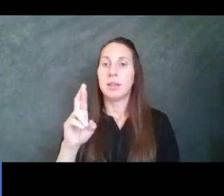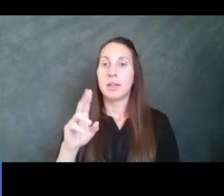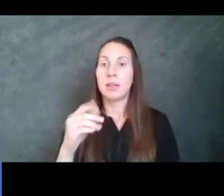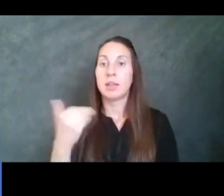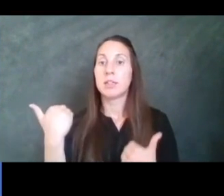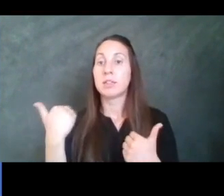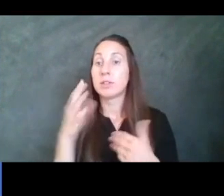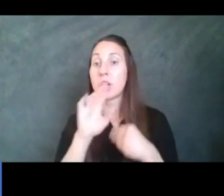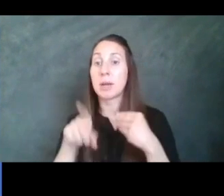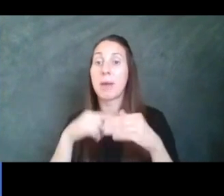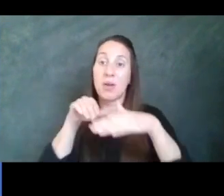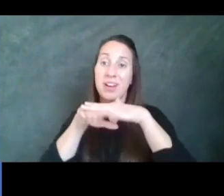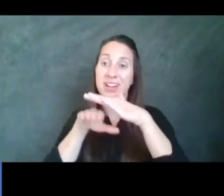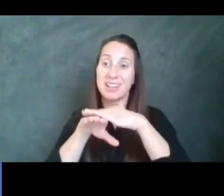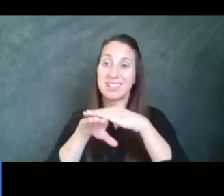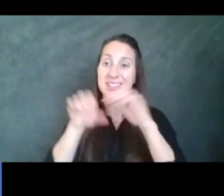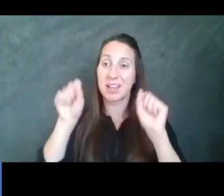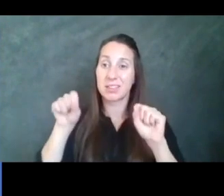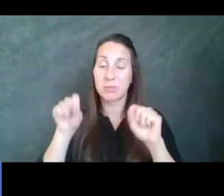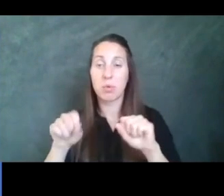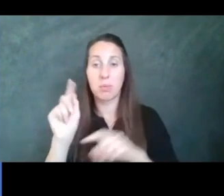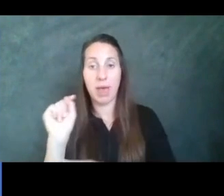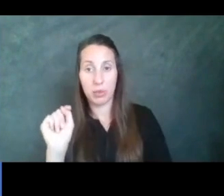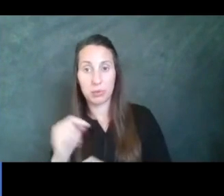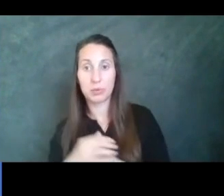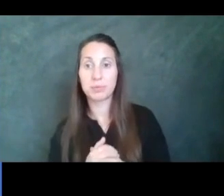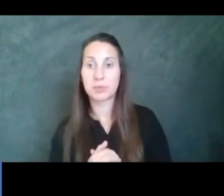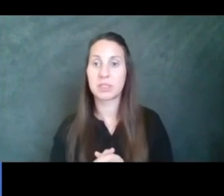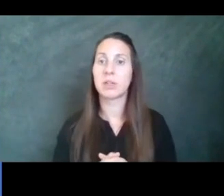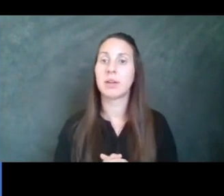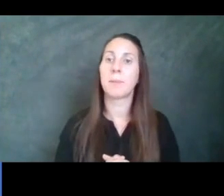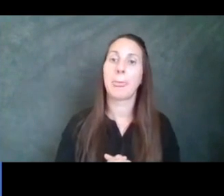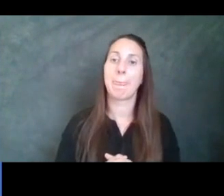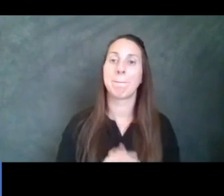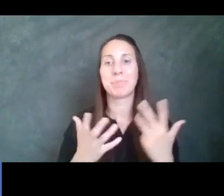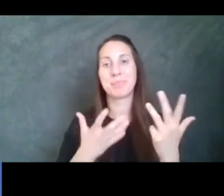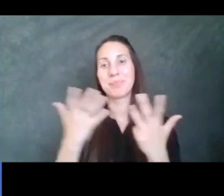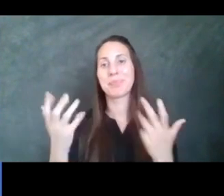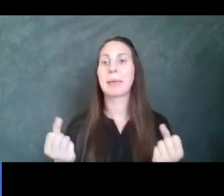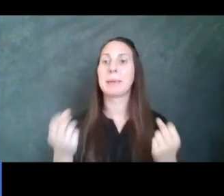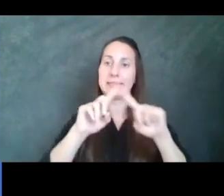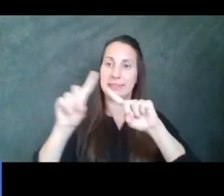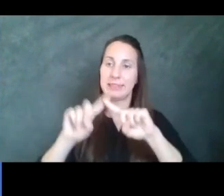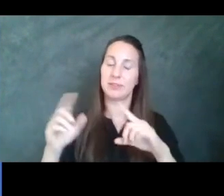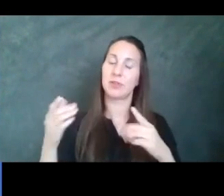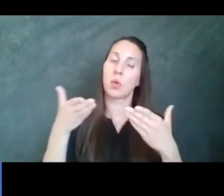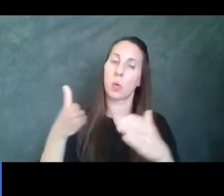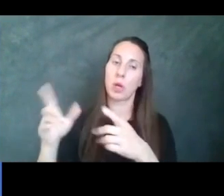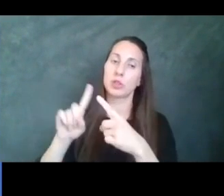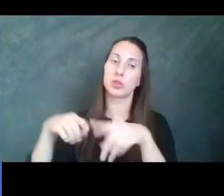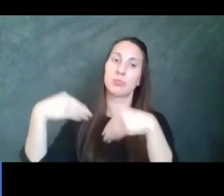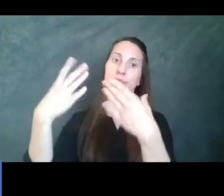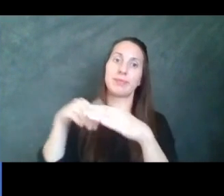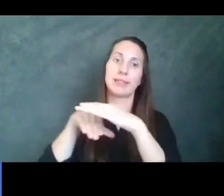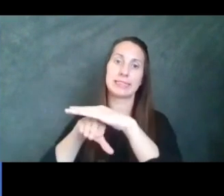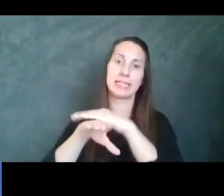So there are many ways to do it, but only a few ways that are part of